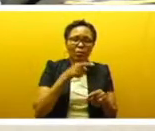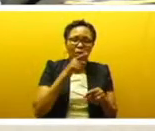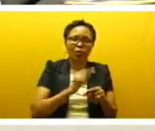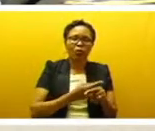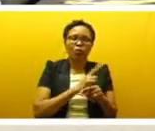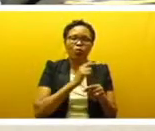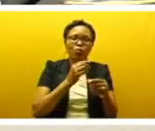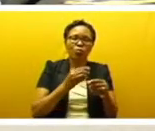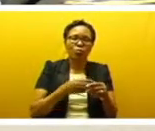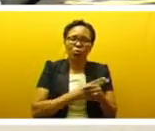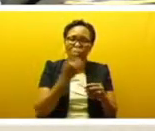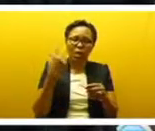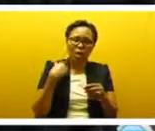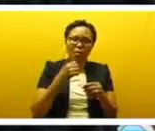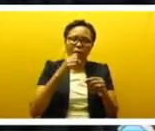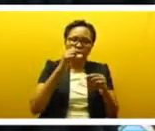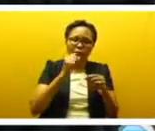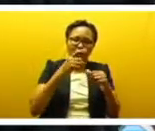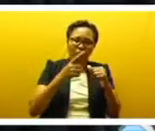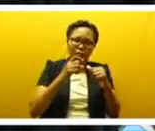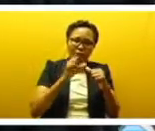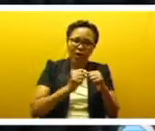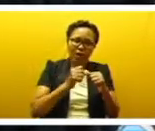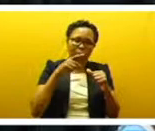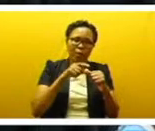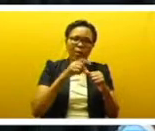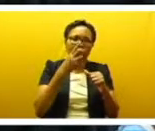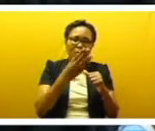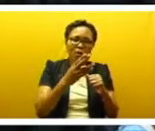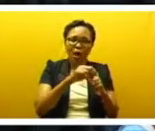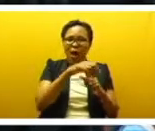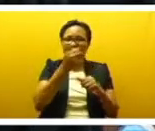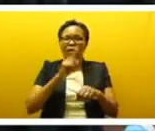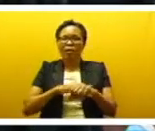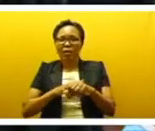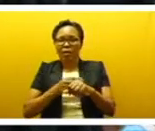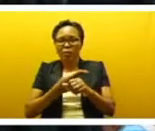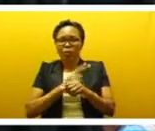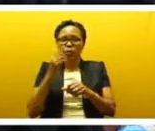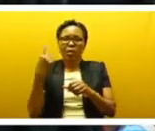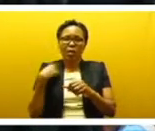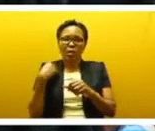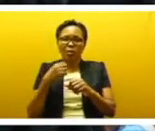of 65.4%. At another time, it uses the figure of